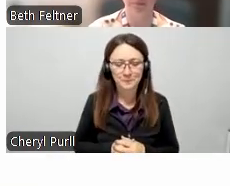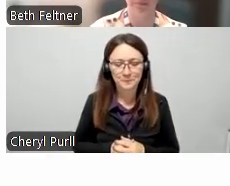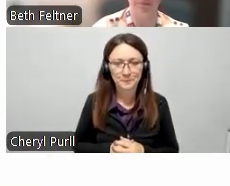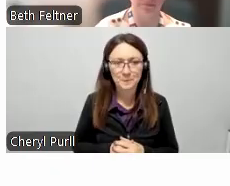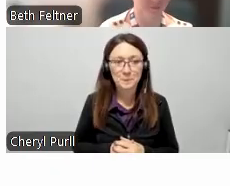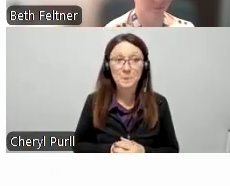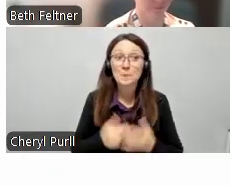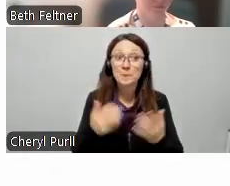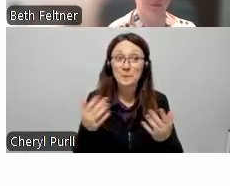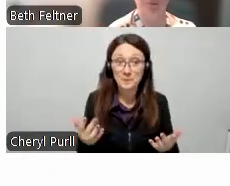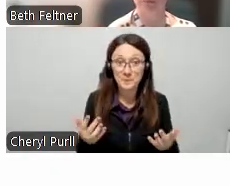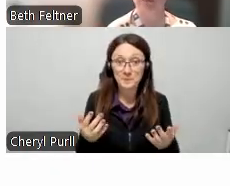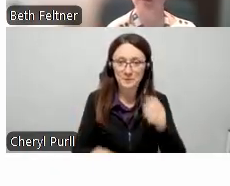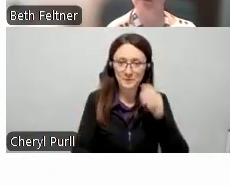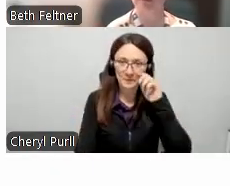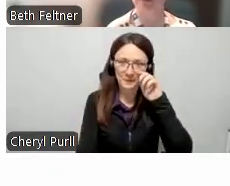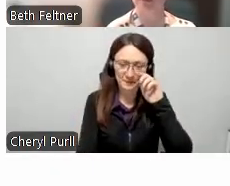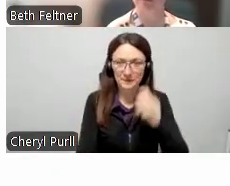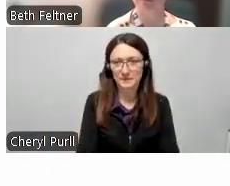So,